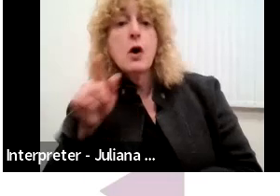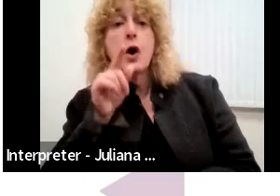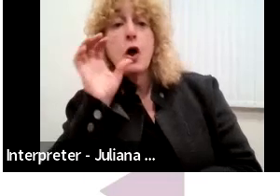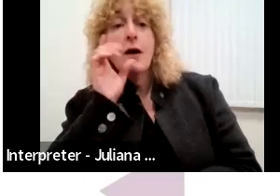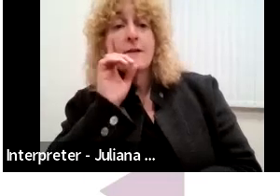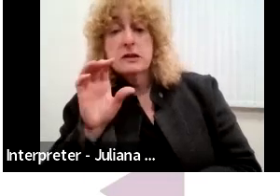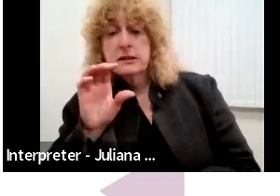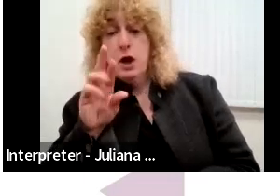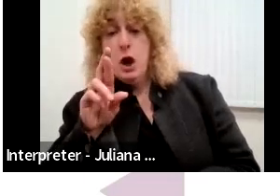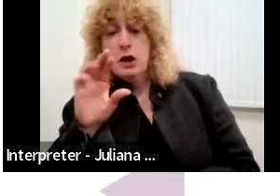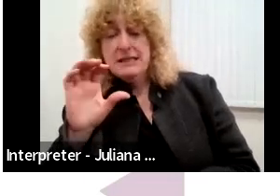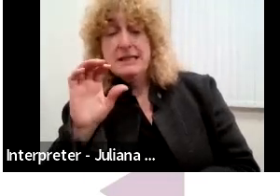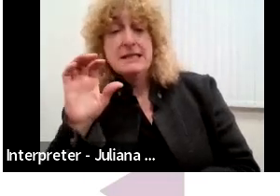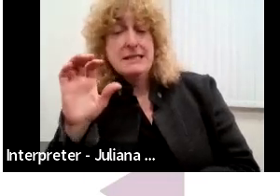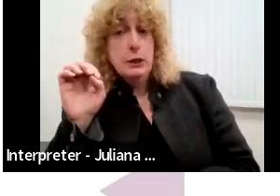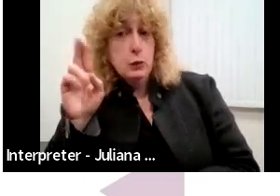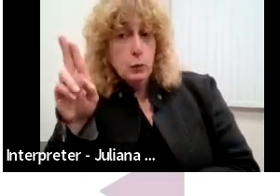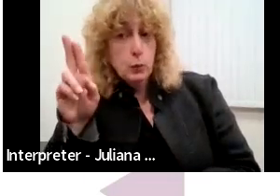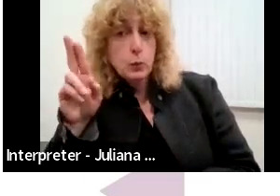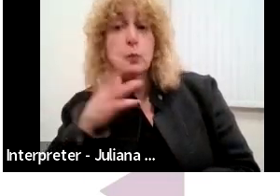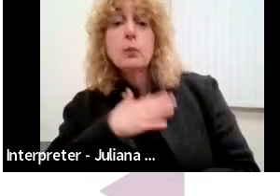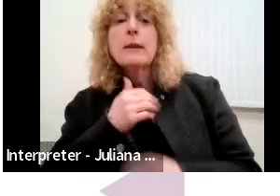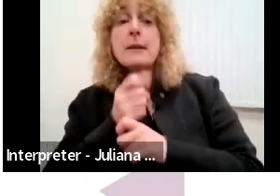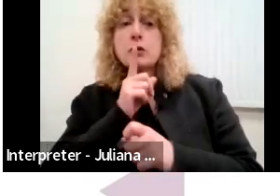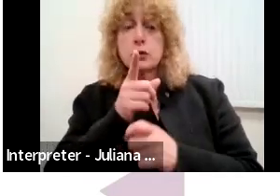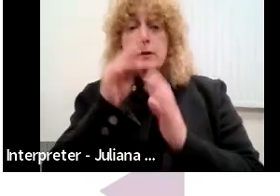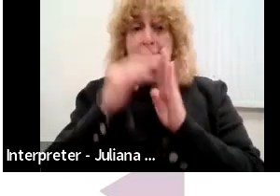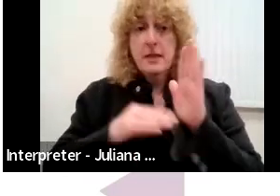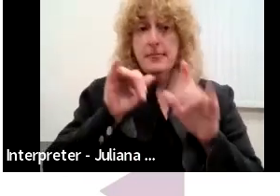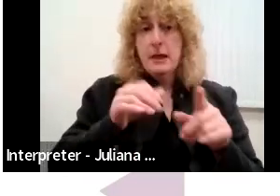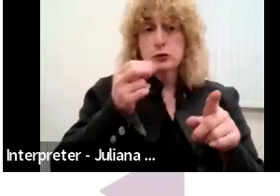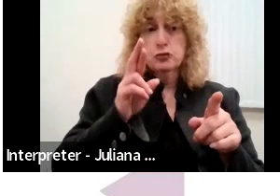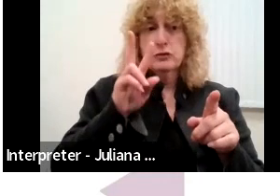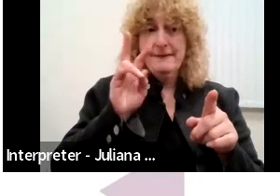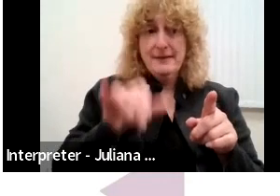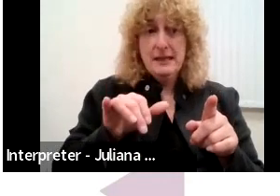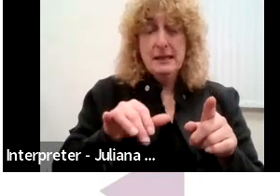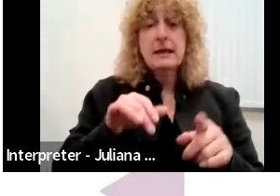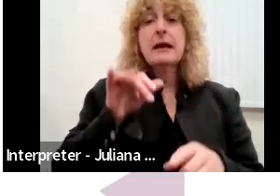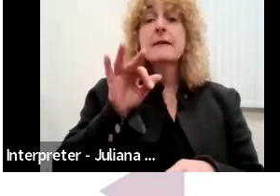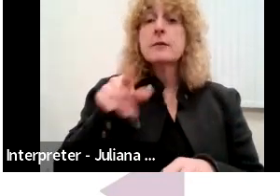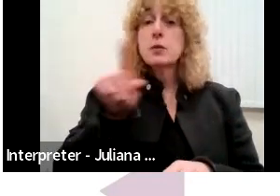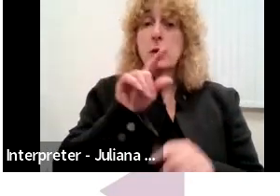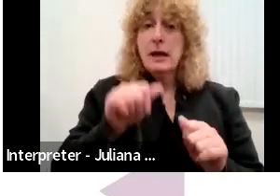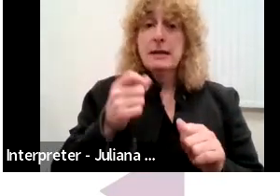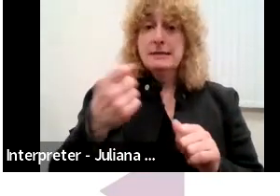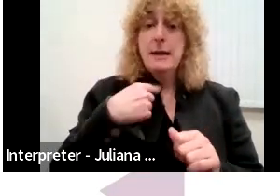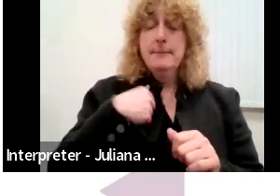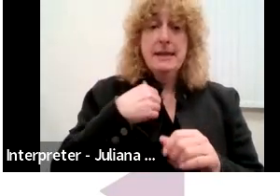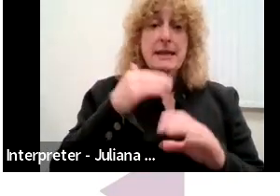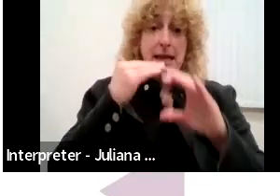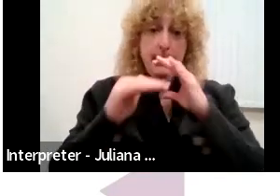CRC CEUs, please be certain to fill out that survey. And if you all could send me an